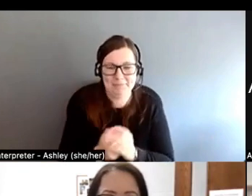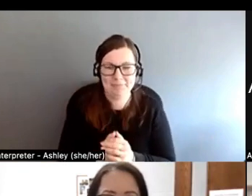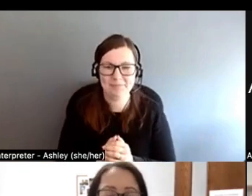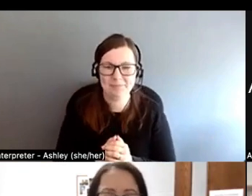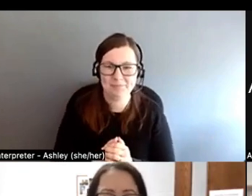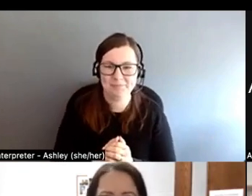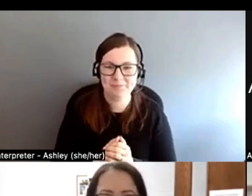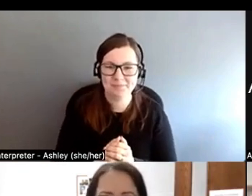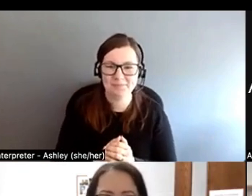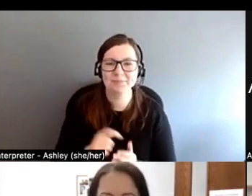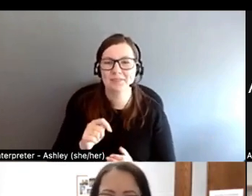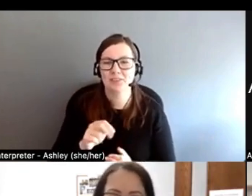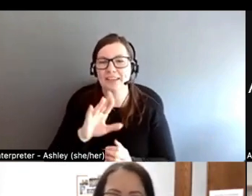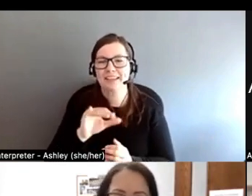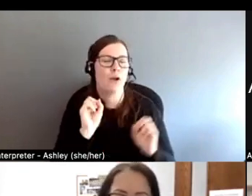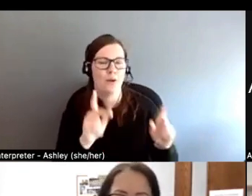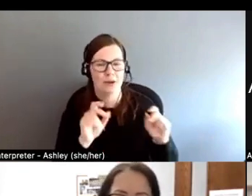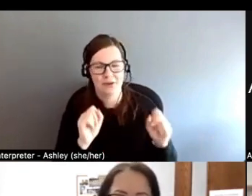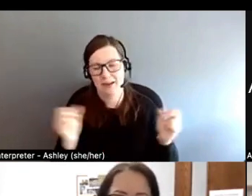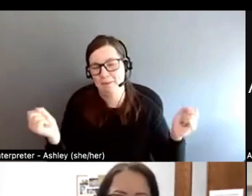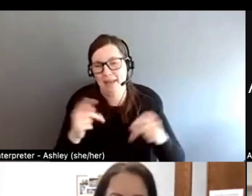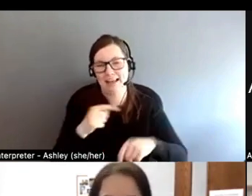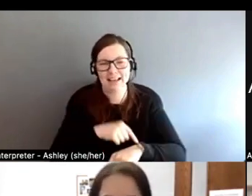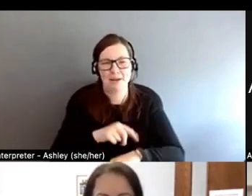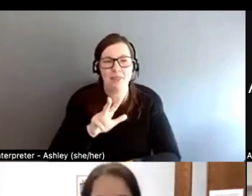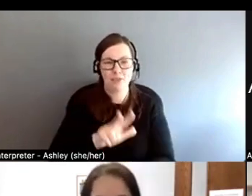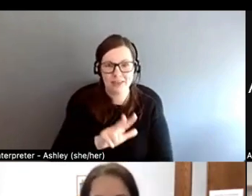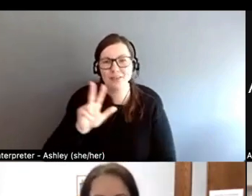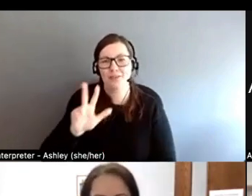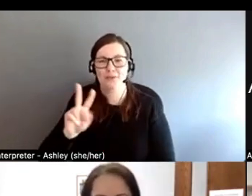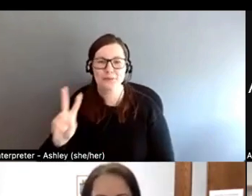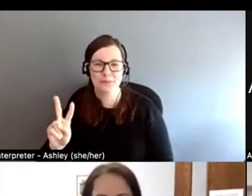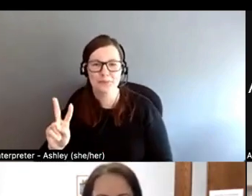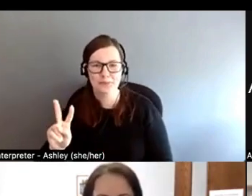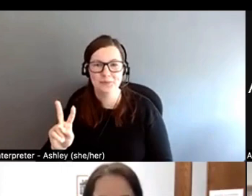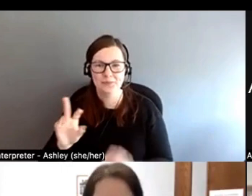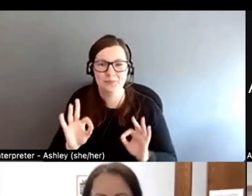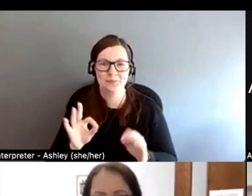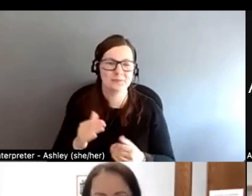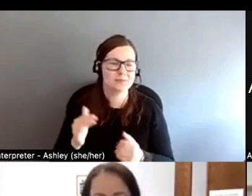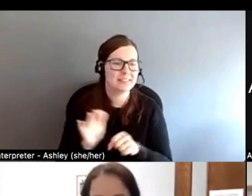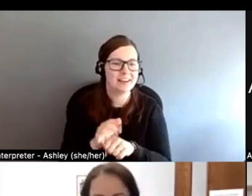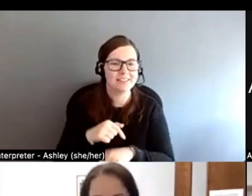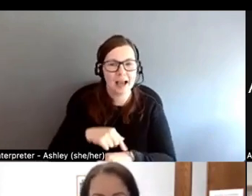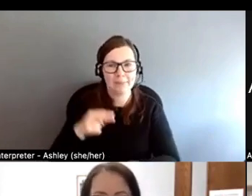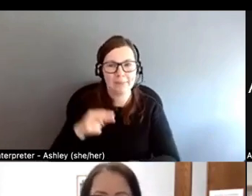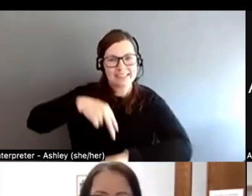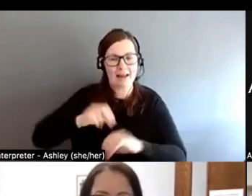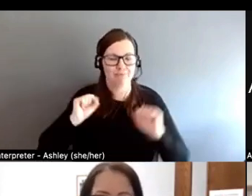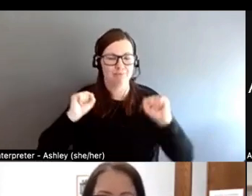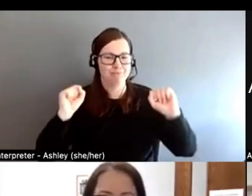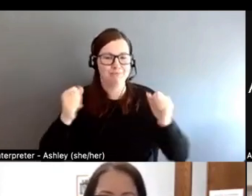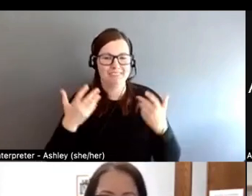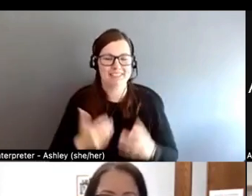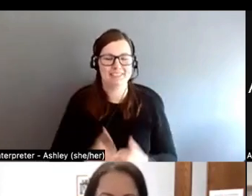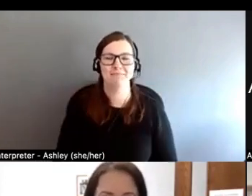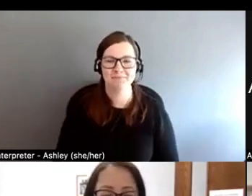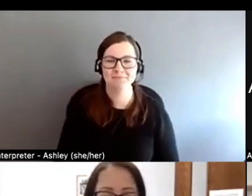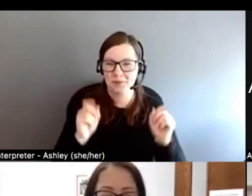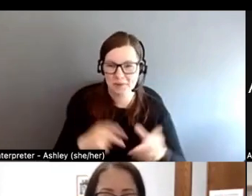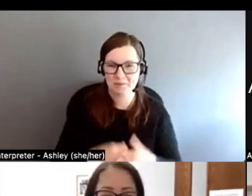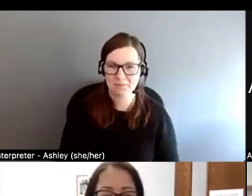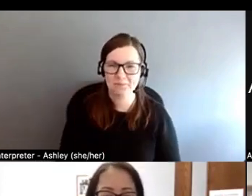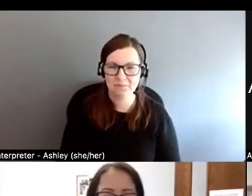Okay, we'll come back at 3:32. Just enough time to stand up and do something. Okay. Perfect. Right. Thank